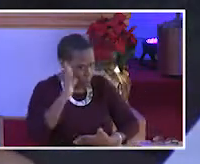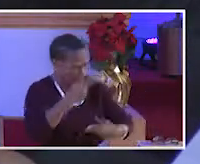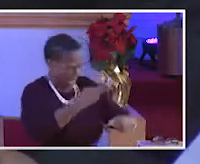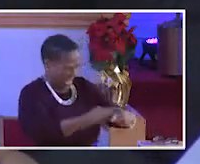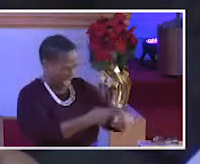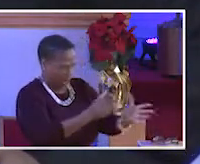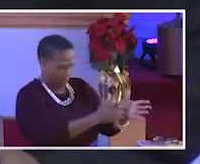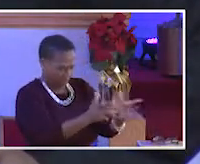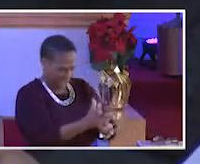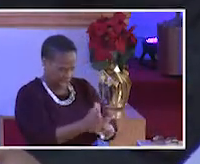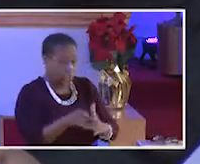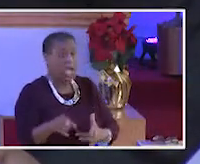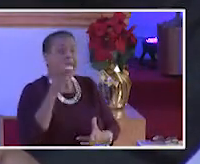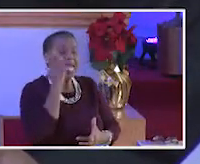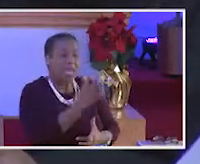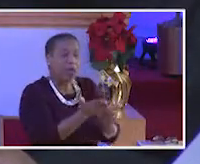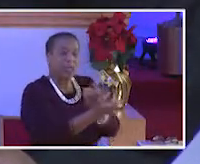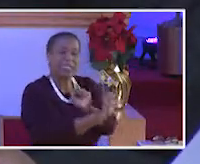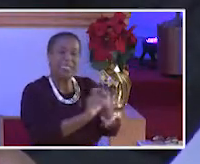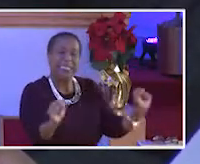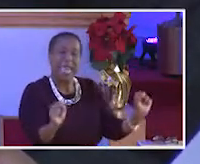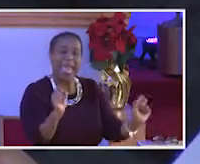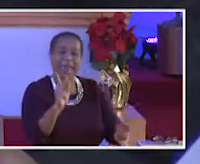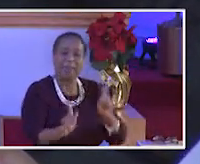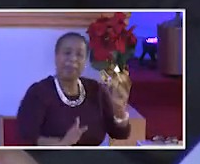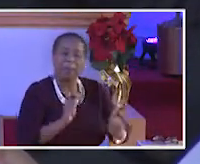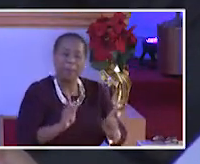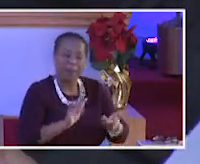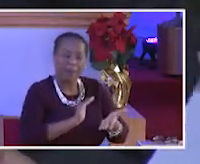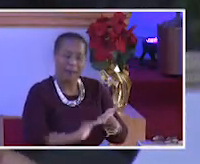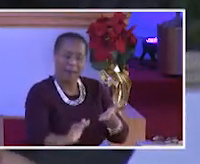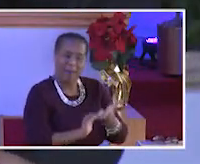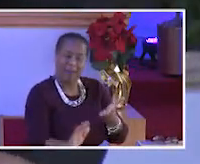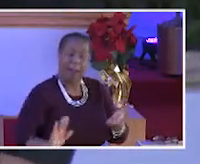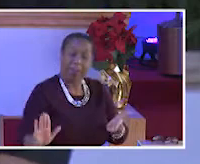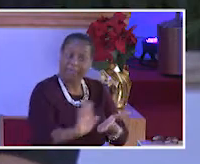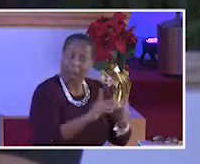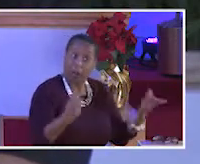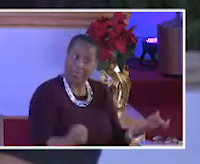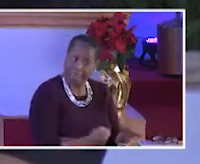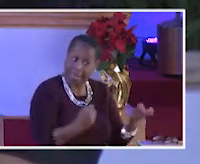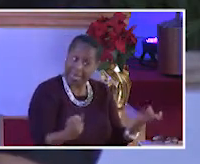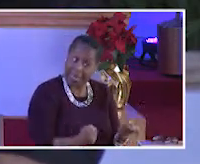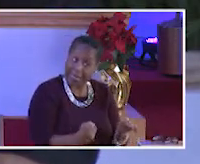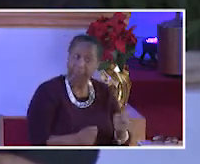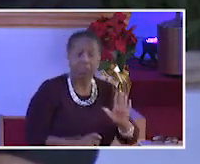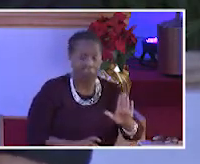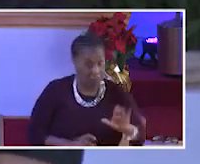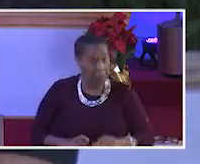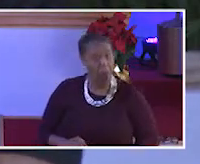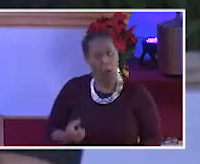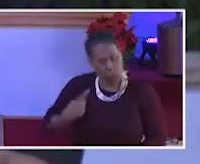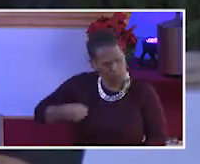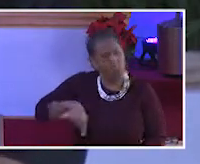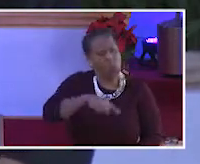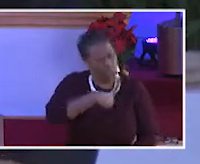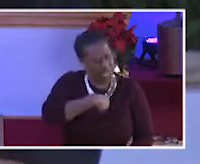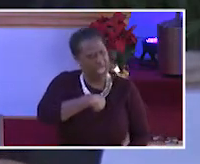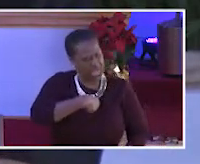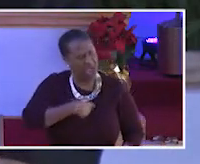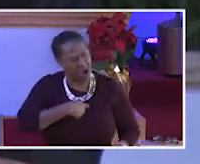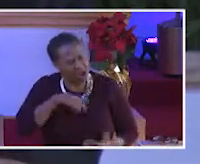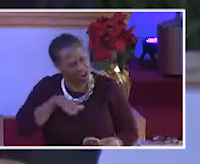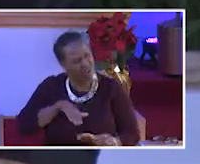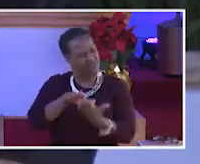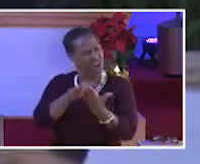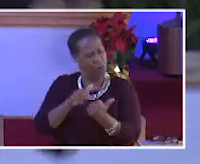shall save his people from their sins." Every now and then, beloved, we are all confronted with